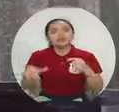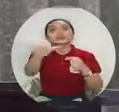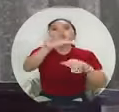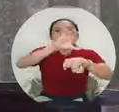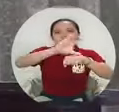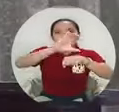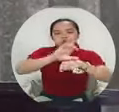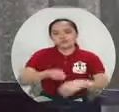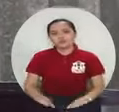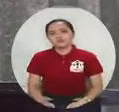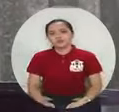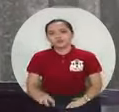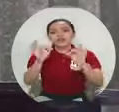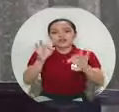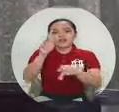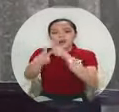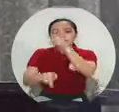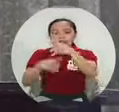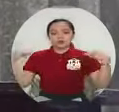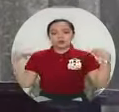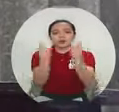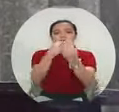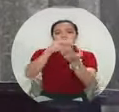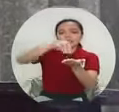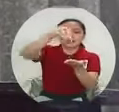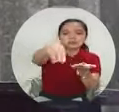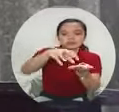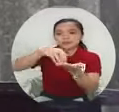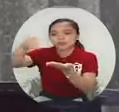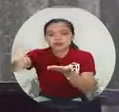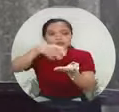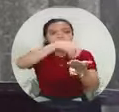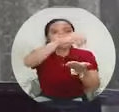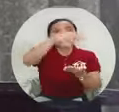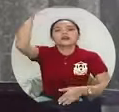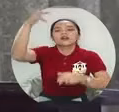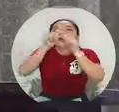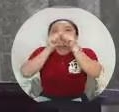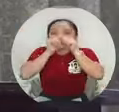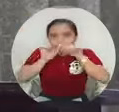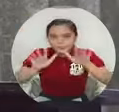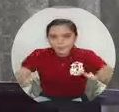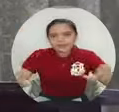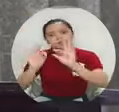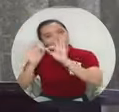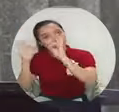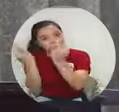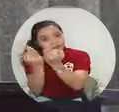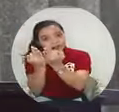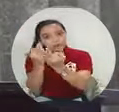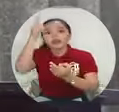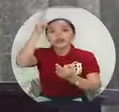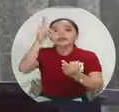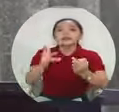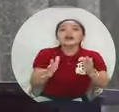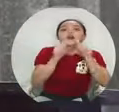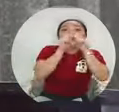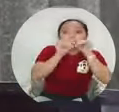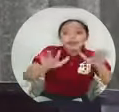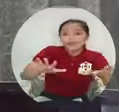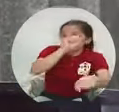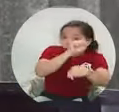have mentioned that. Next is, first fruit giving makes you a respected and acceptable child of God. Just like what we have